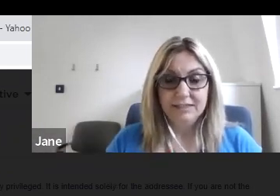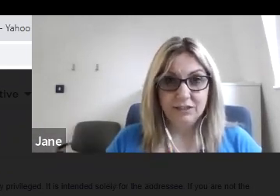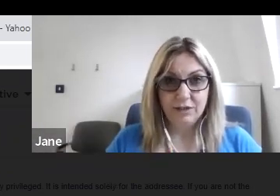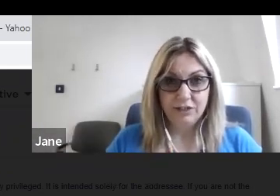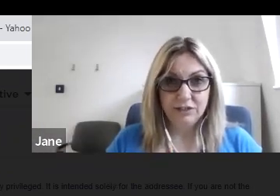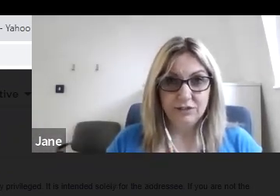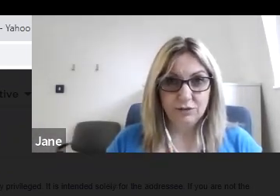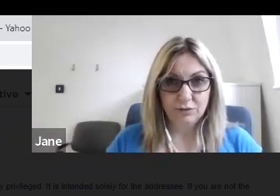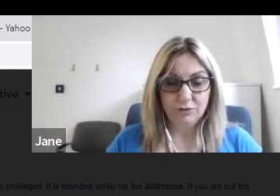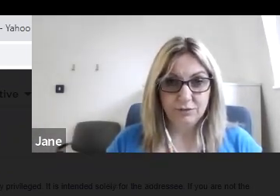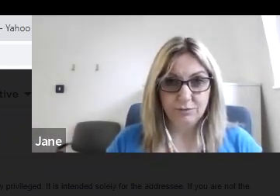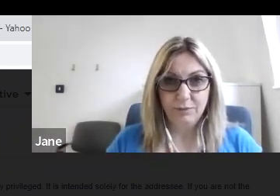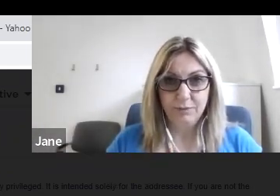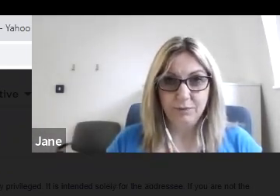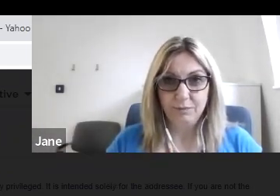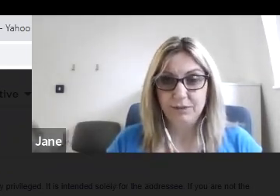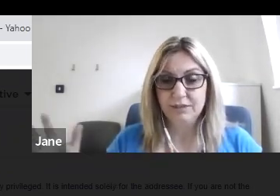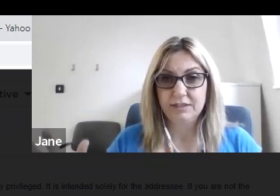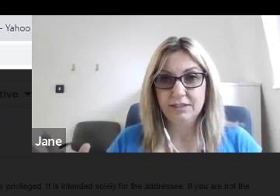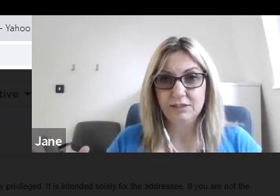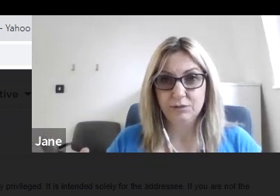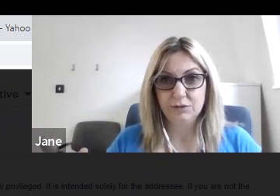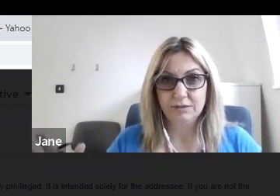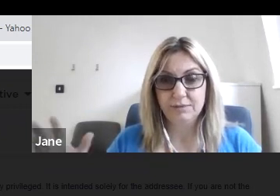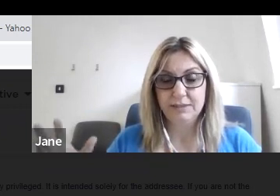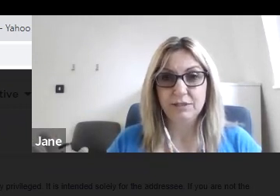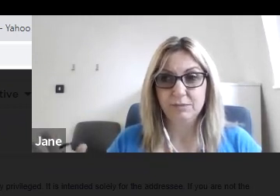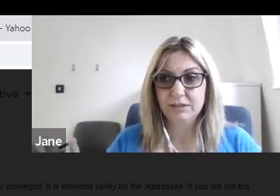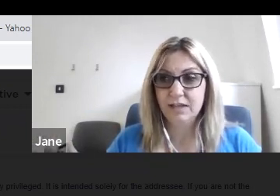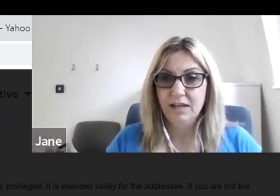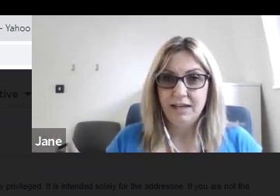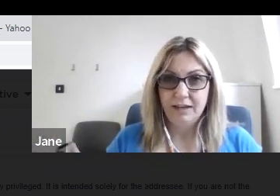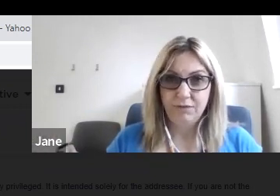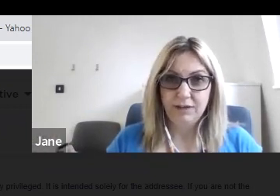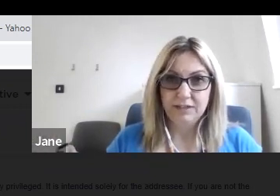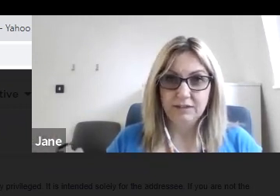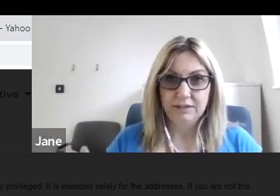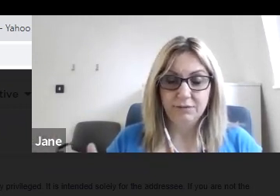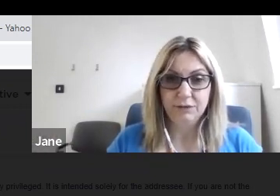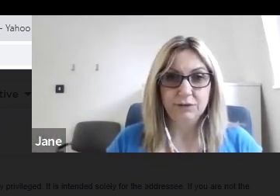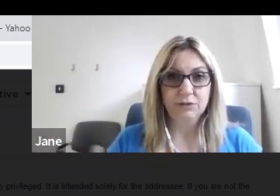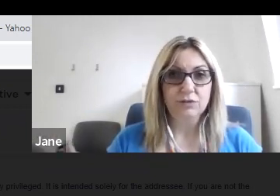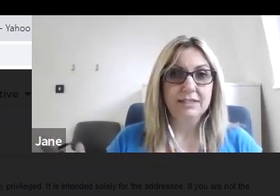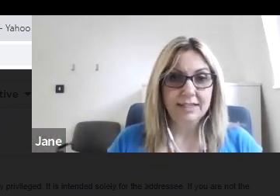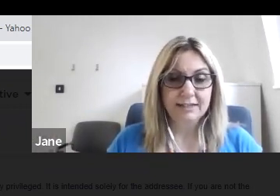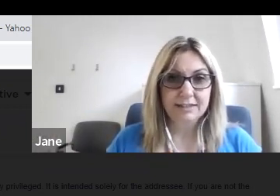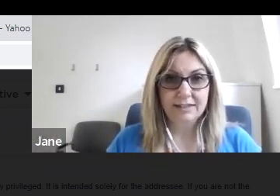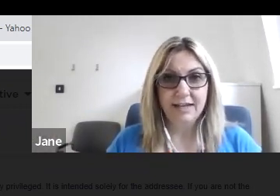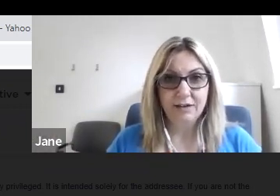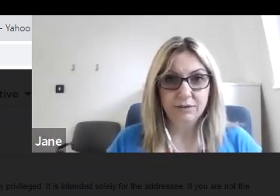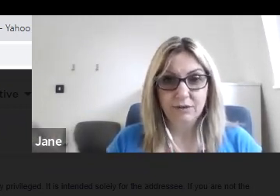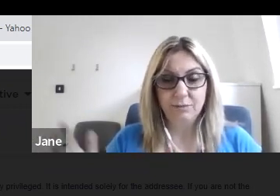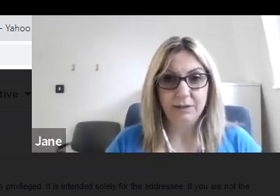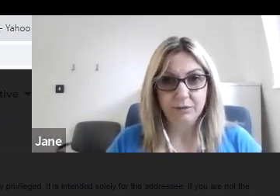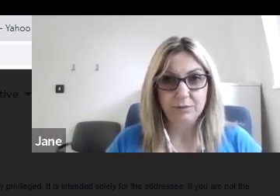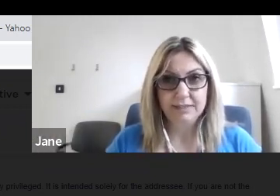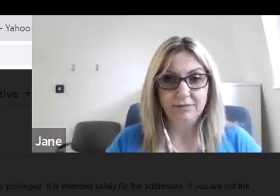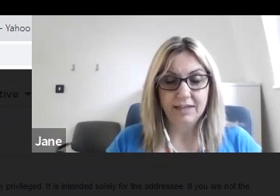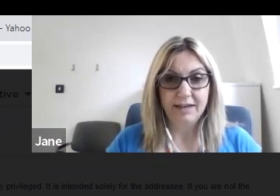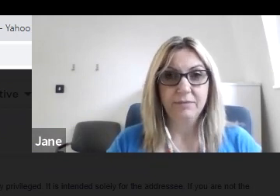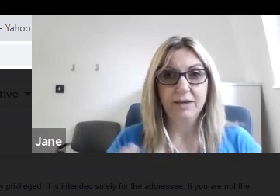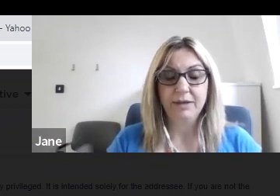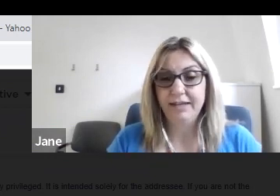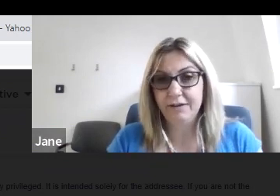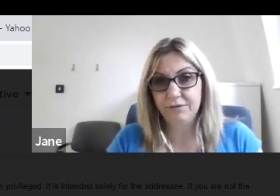perceiving situations, because often people with personality disorder symptoms find it difficult to understand how other